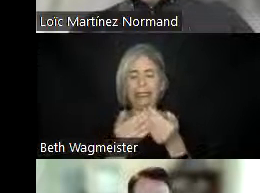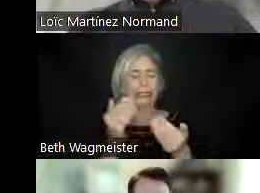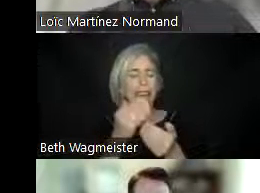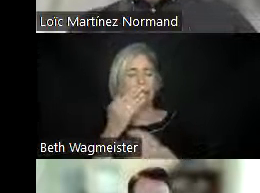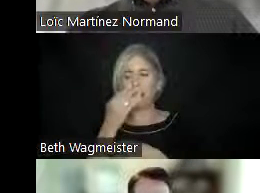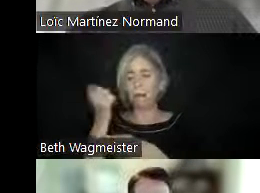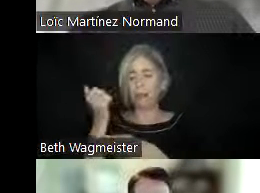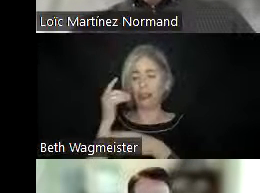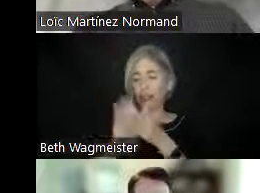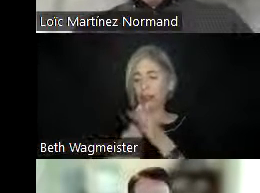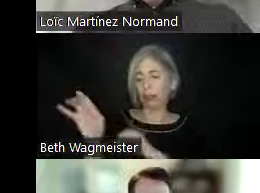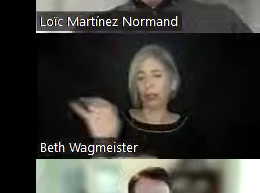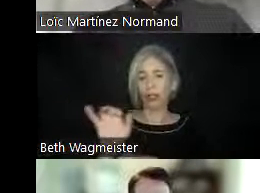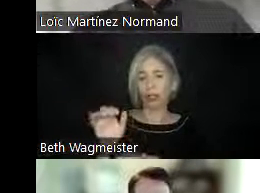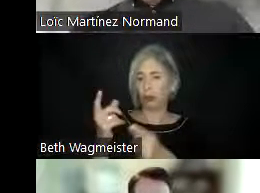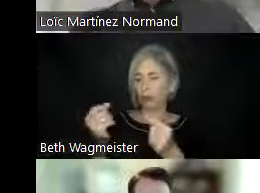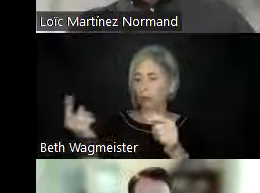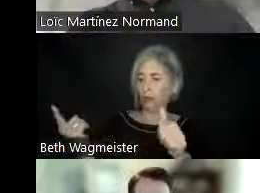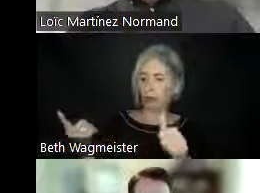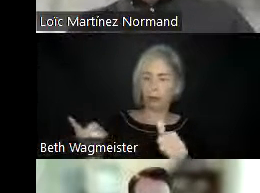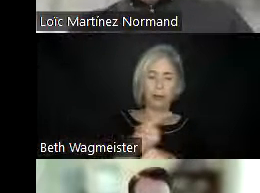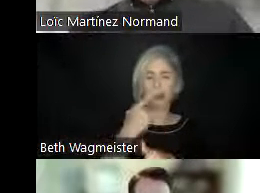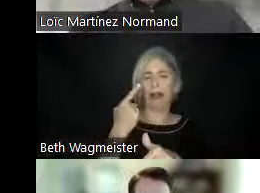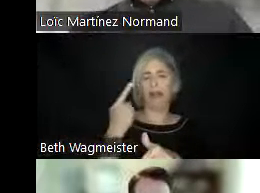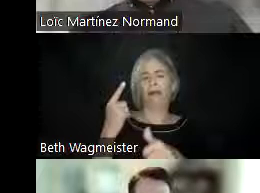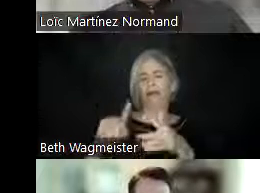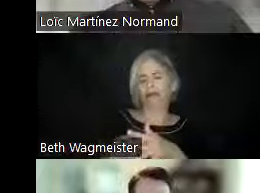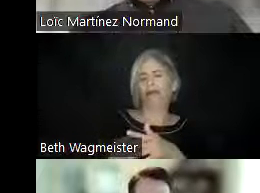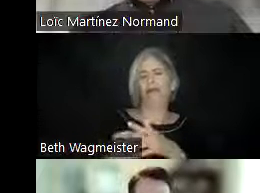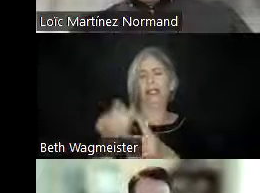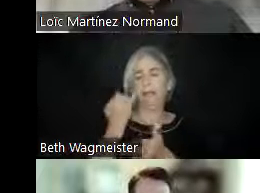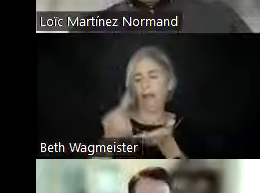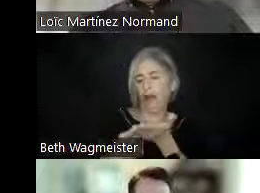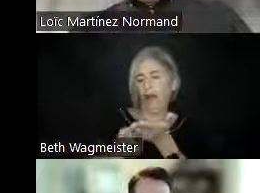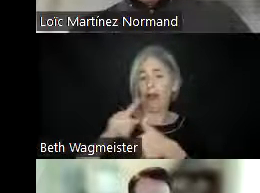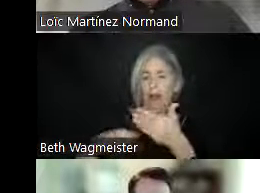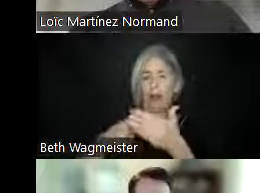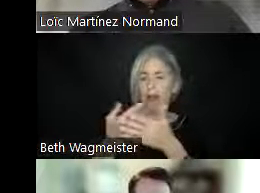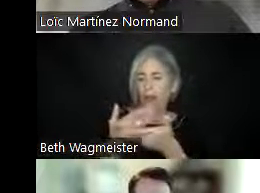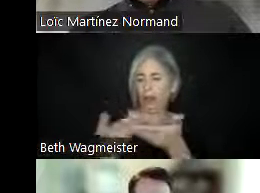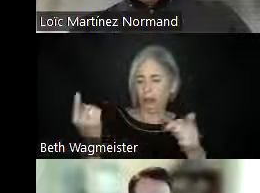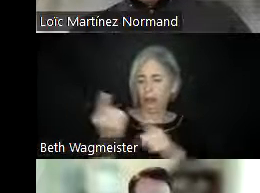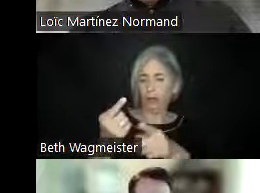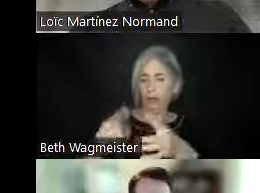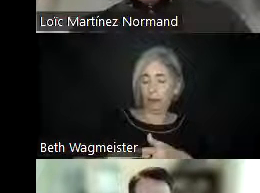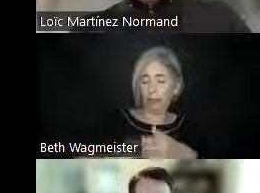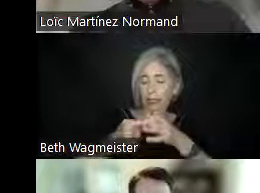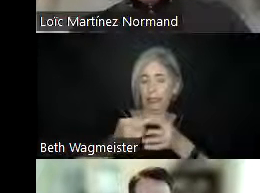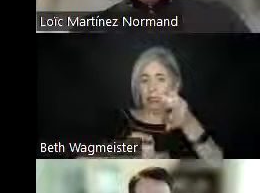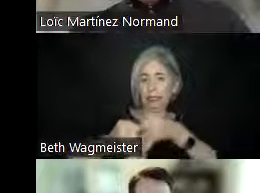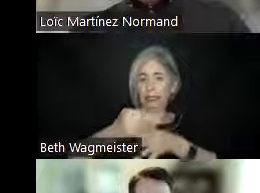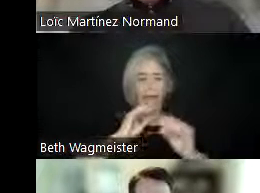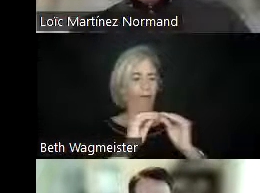and cheaper to get it right from the start. And when you talk about getting things right from the start instead of kind of remediating